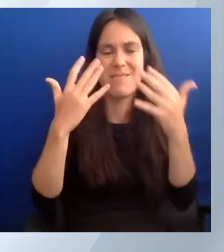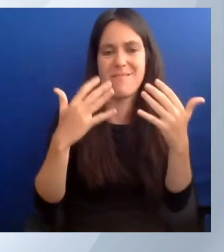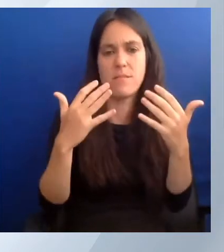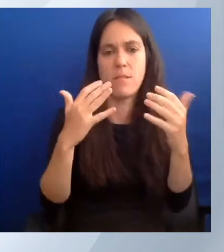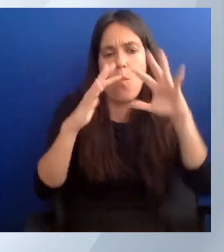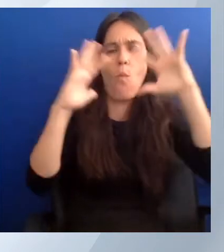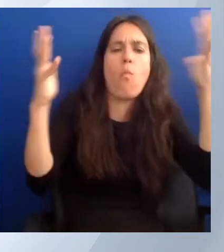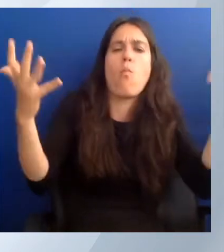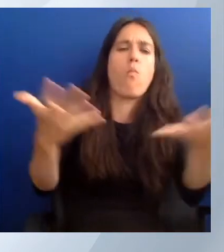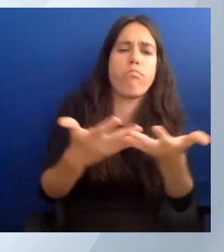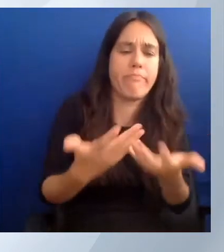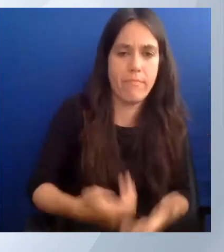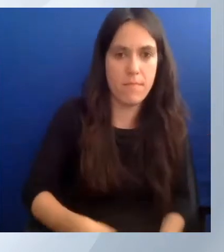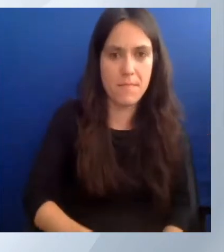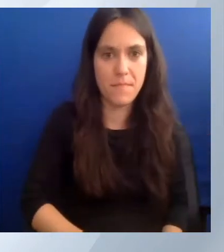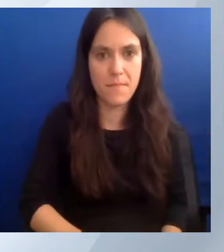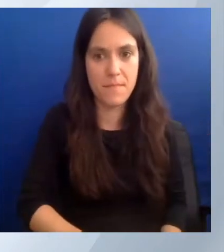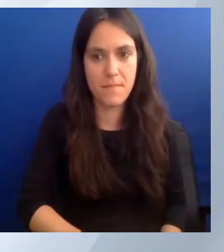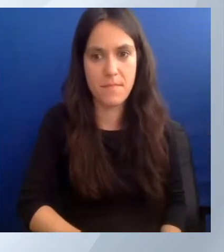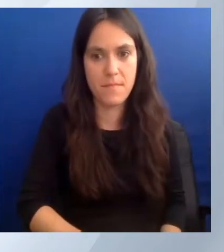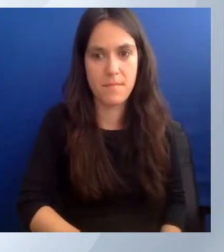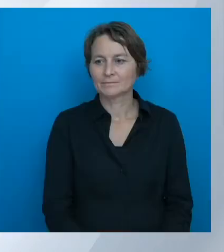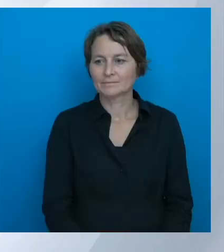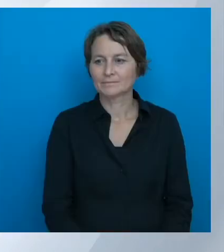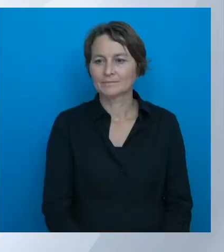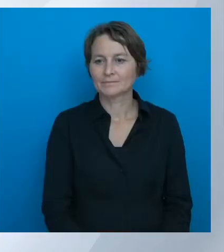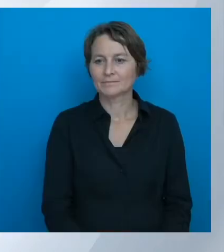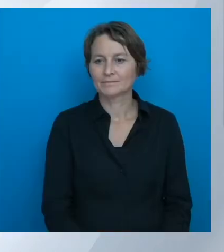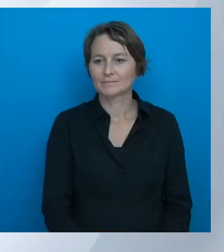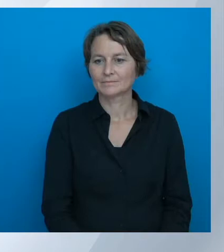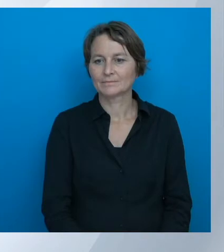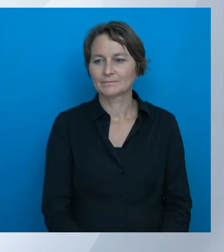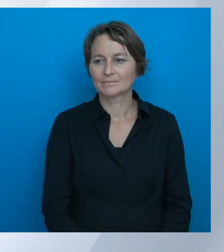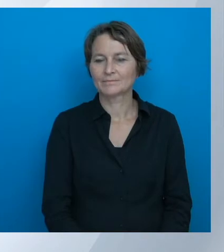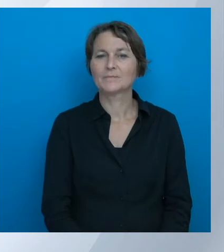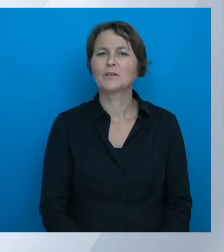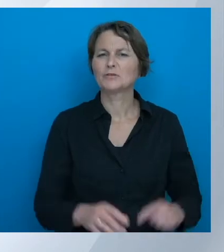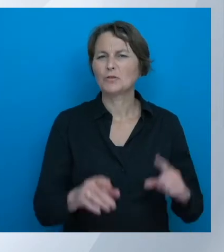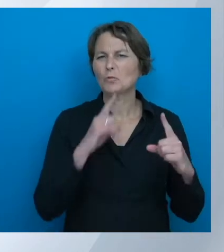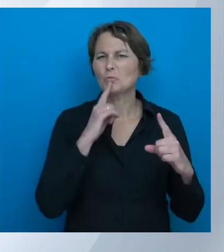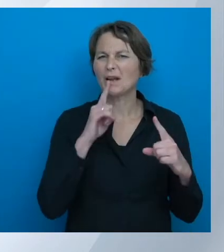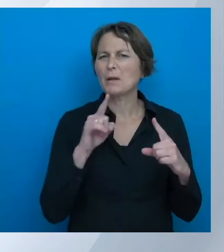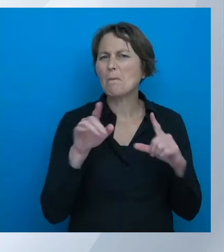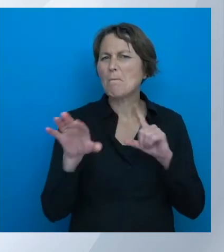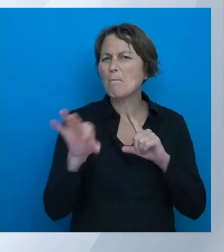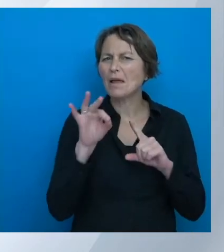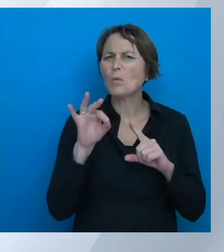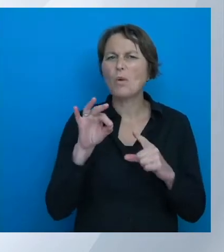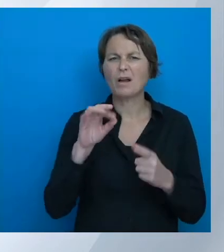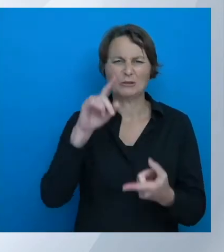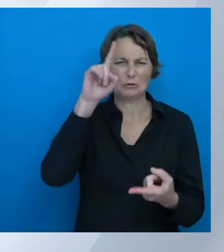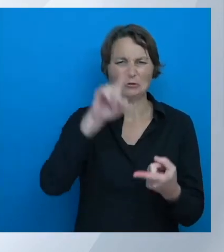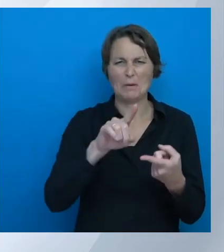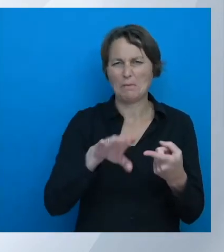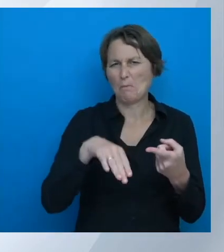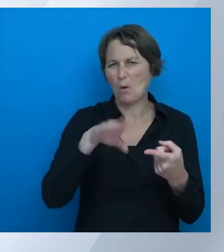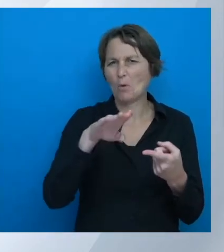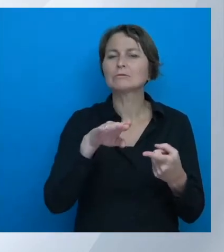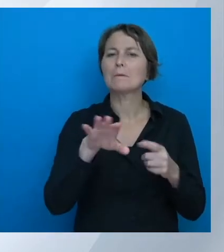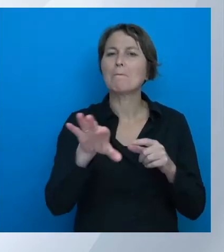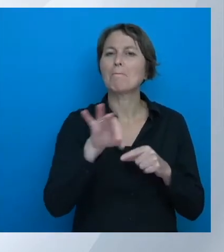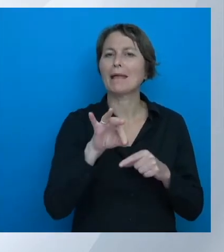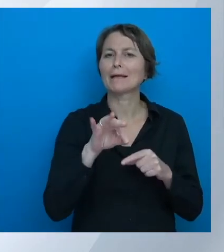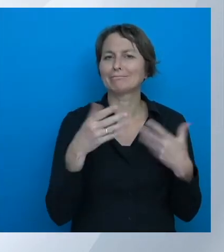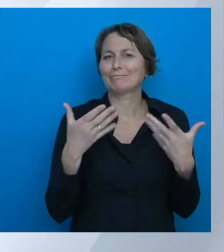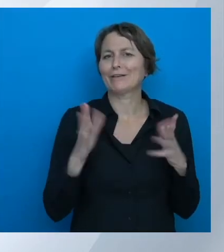happening. After all of that, we want the cheapest, locally redundant storage. That's fine for what we're doing. So we're going to,